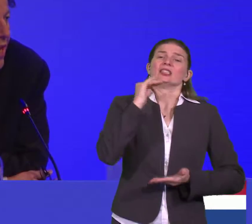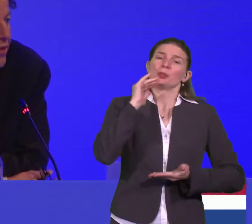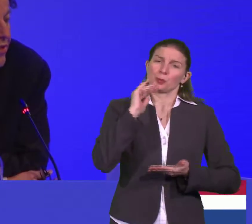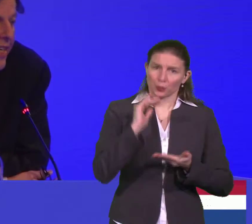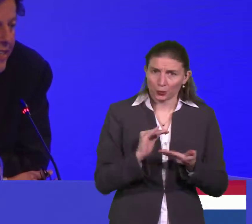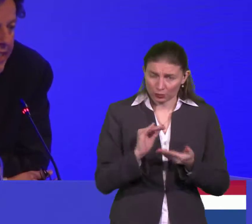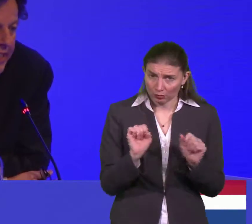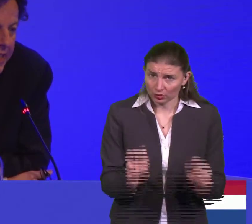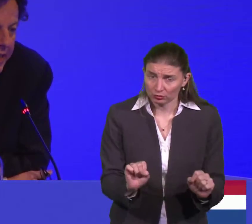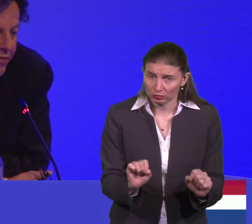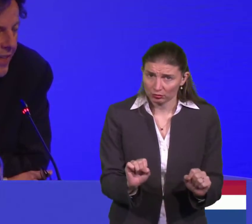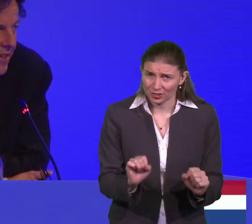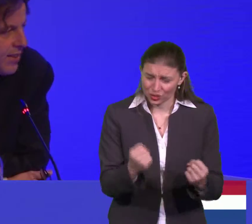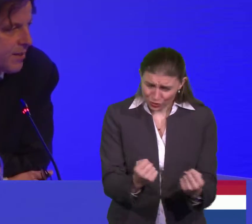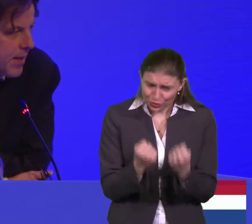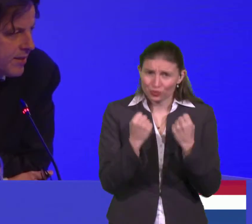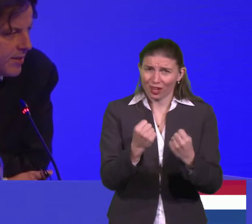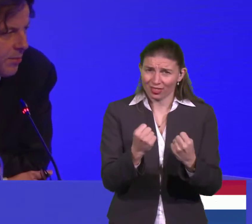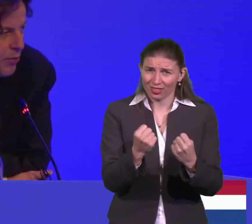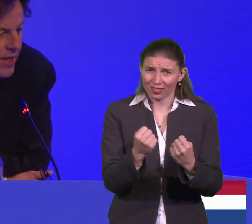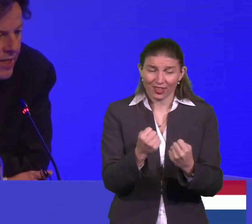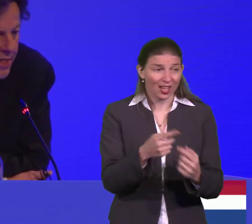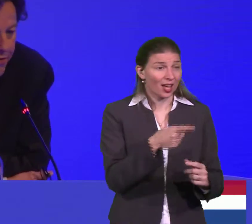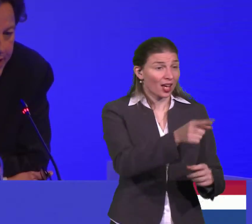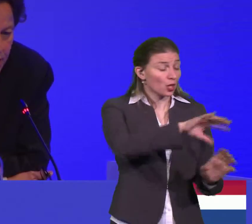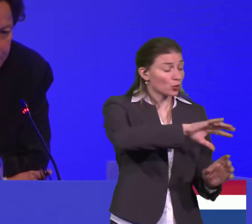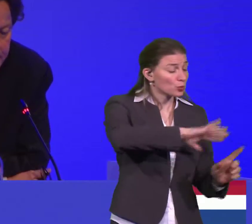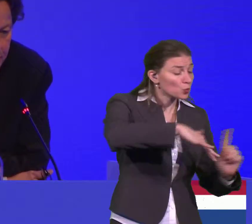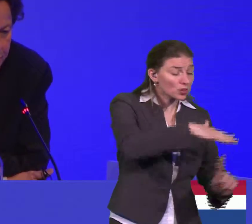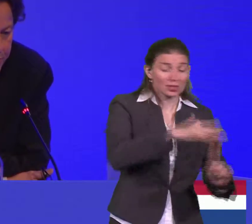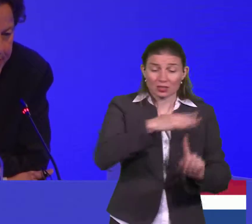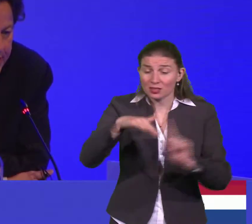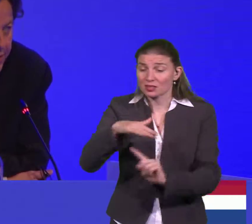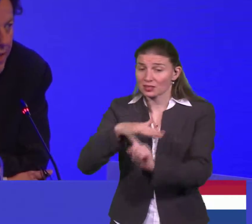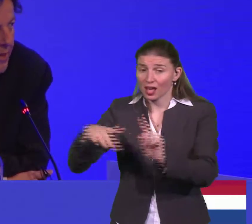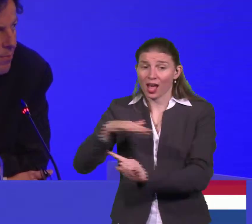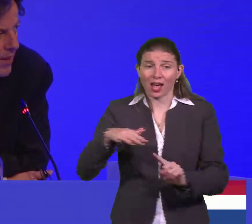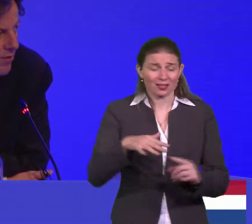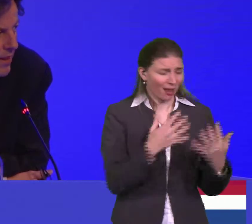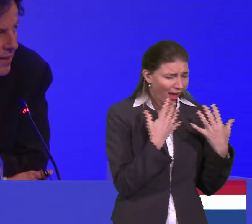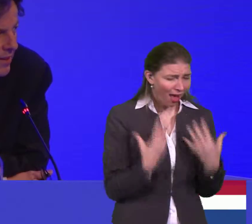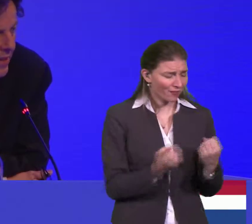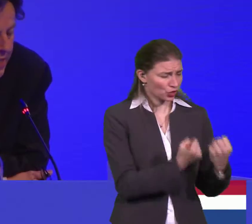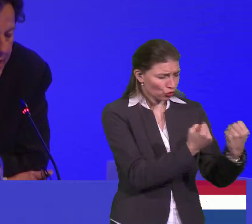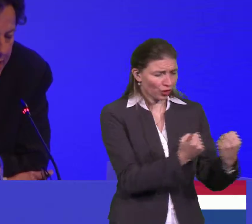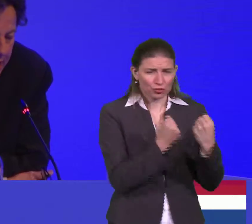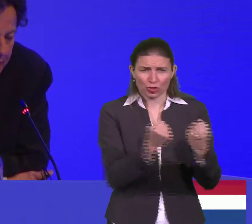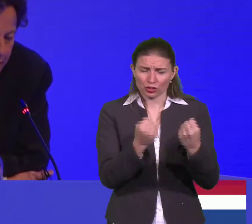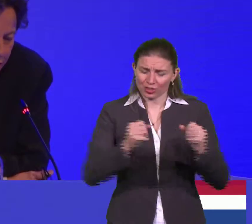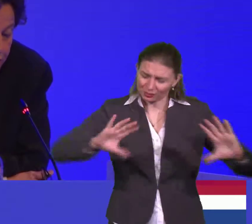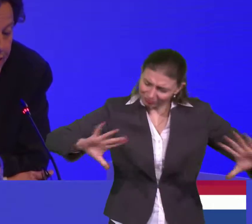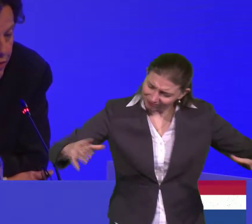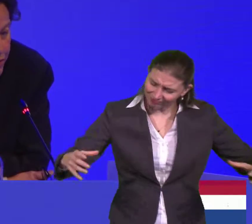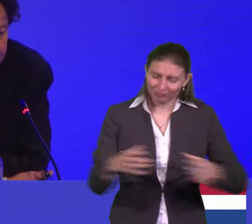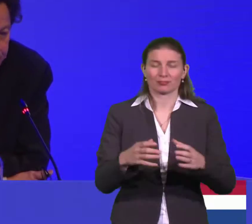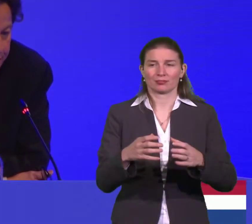strengths of our societies that can fight terror the best. But we need very operational, preventative and repressive measures